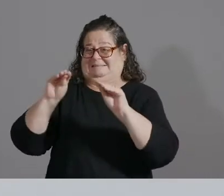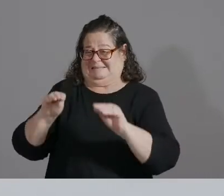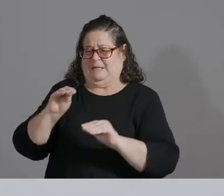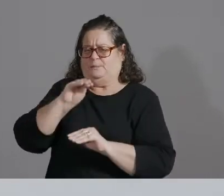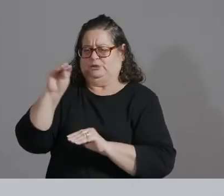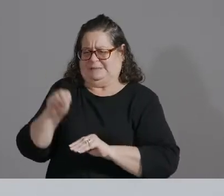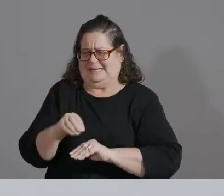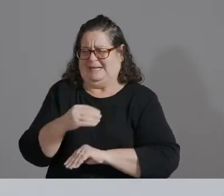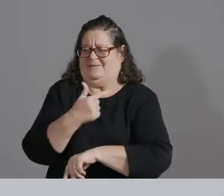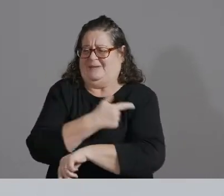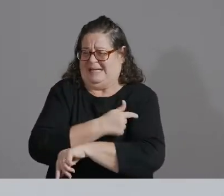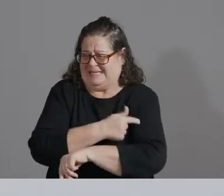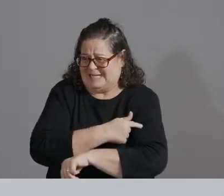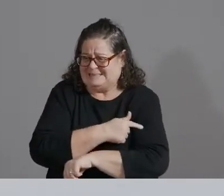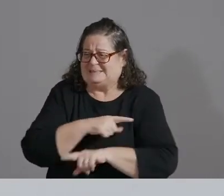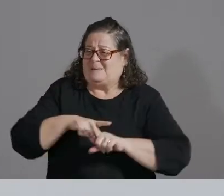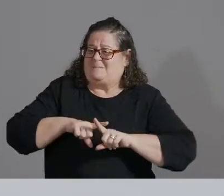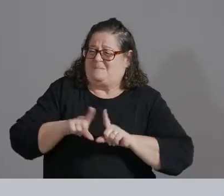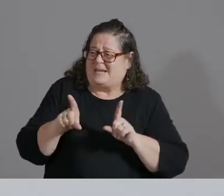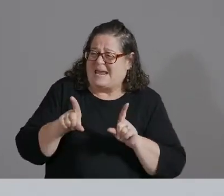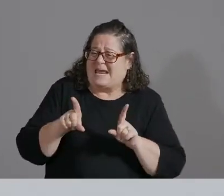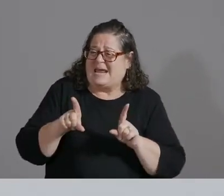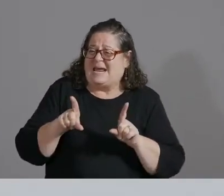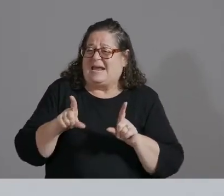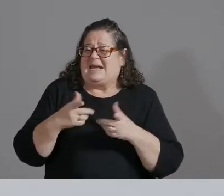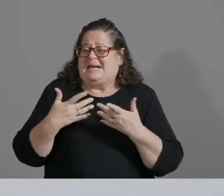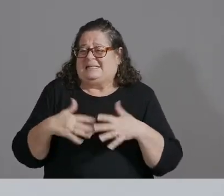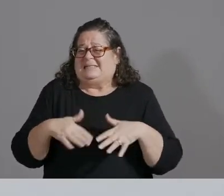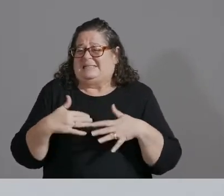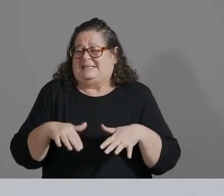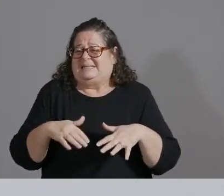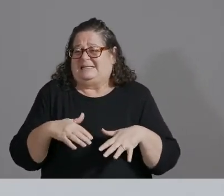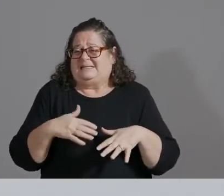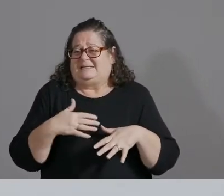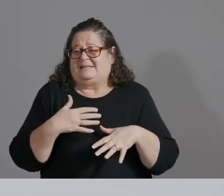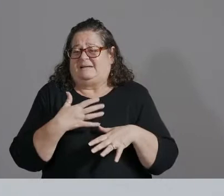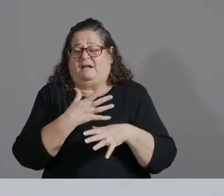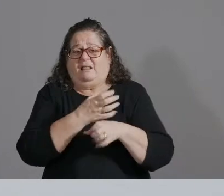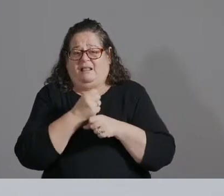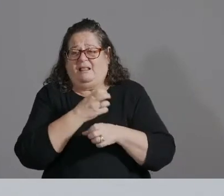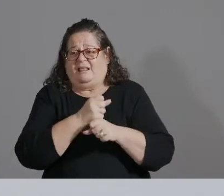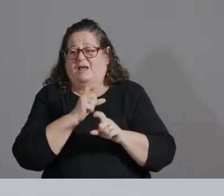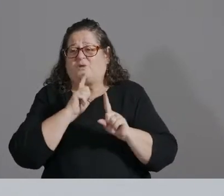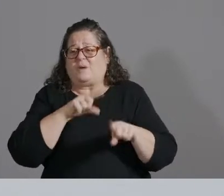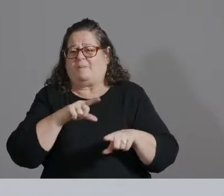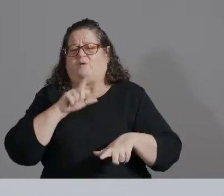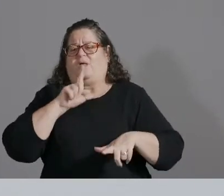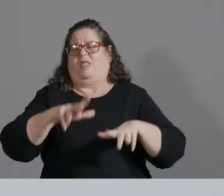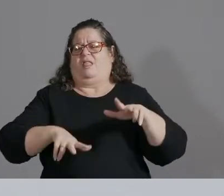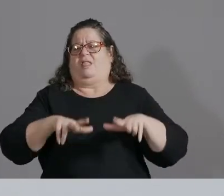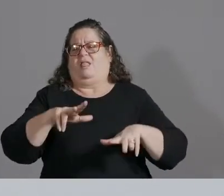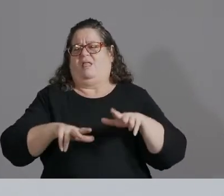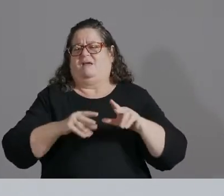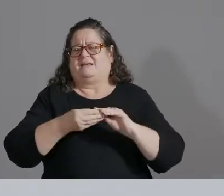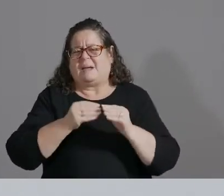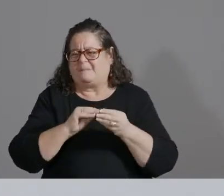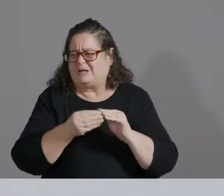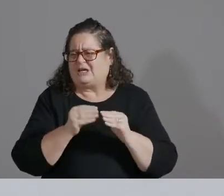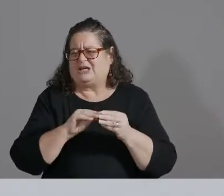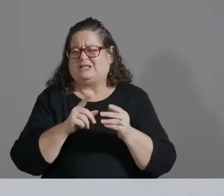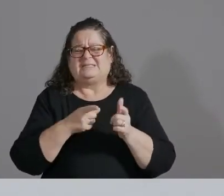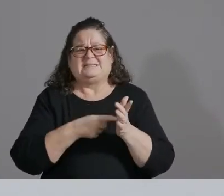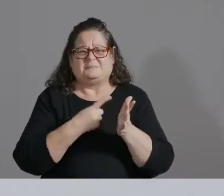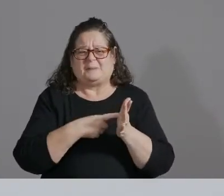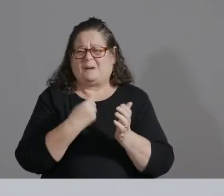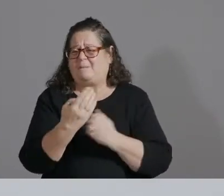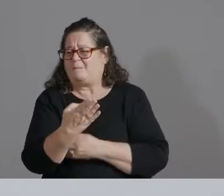very, very clunky database that we were having some issues with not updating in the mornings. And so we wanted to make sure that we had